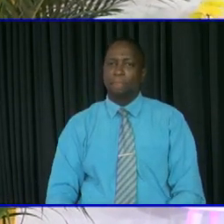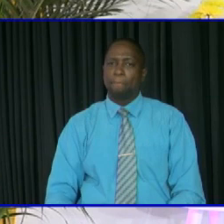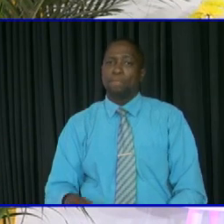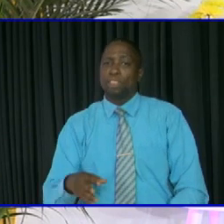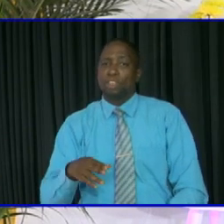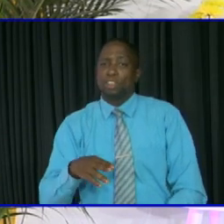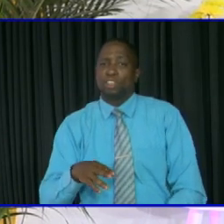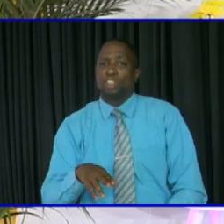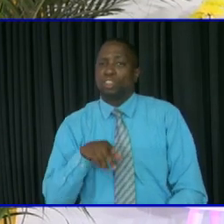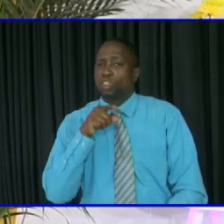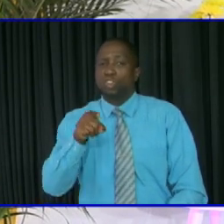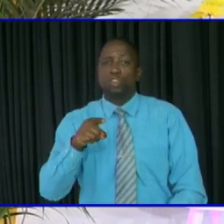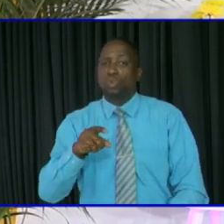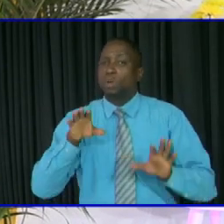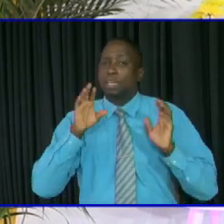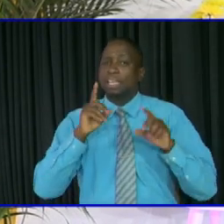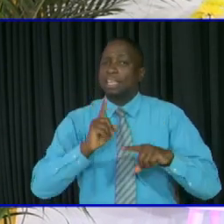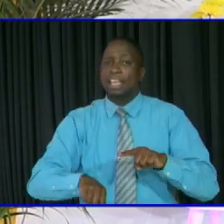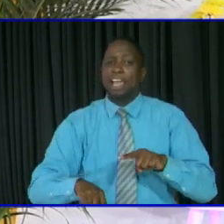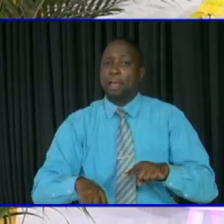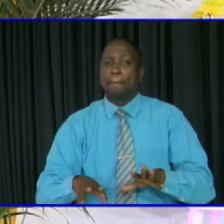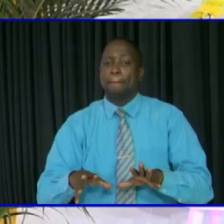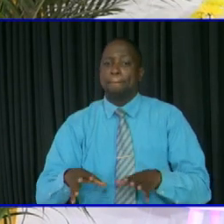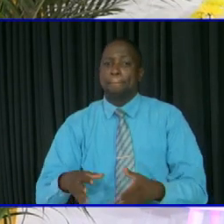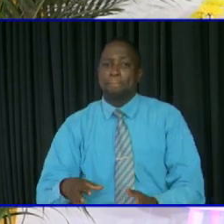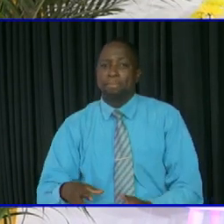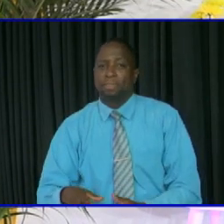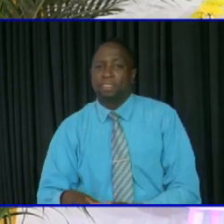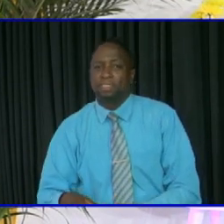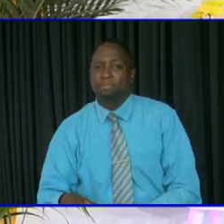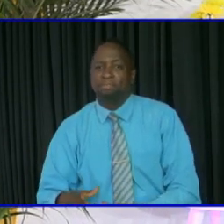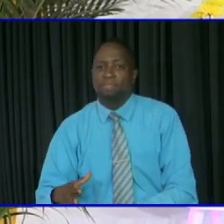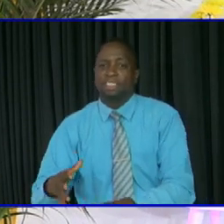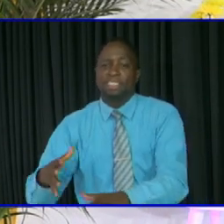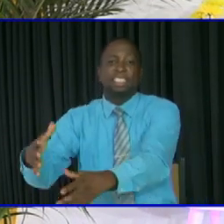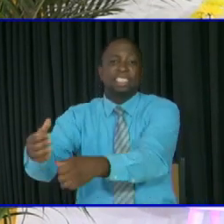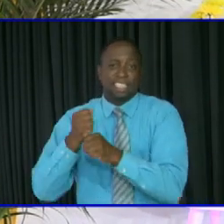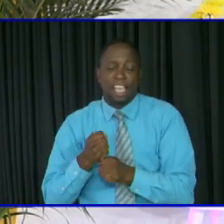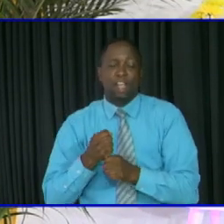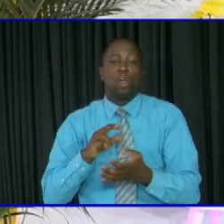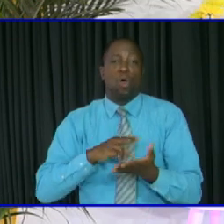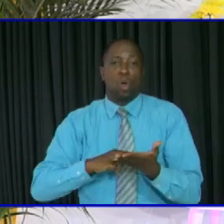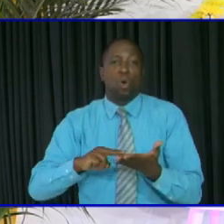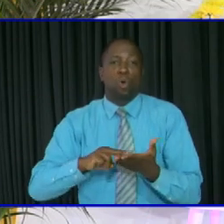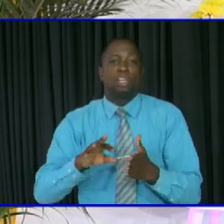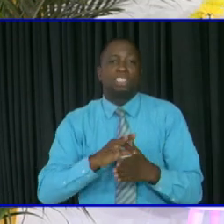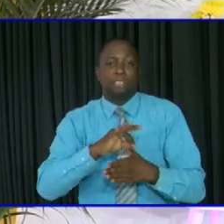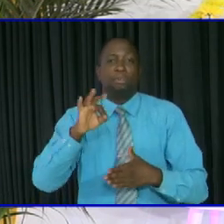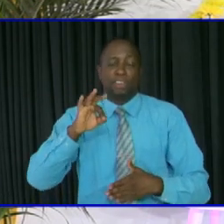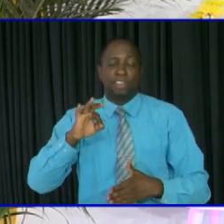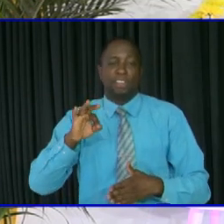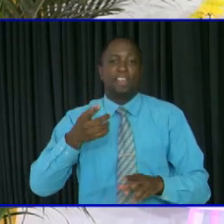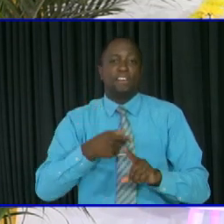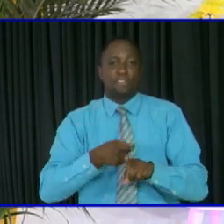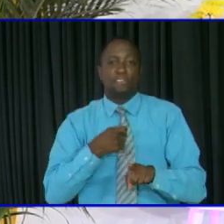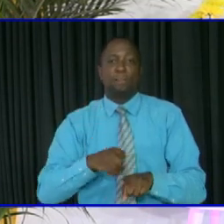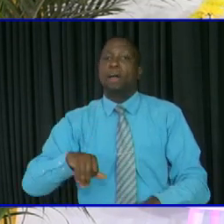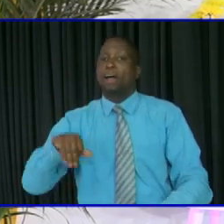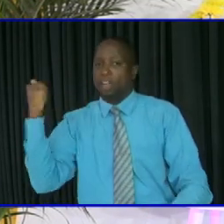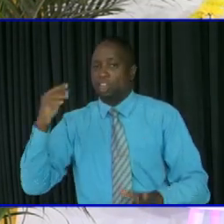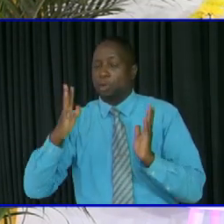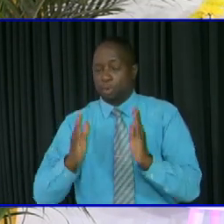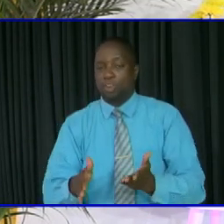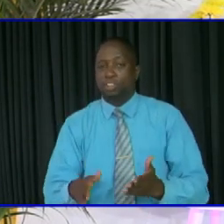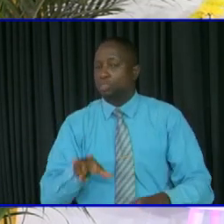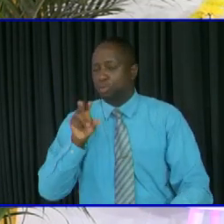Spirituality cannot be borrowed. It is either you have a commitment and a connection with Jesus that continues